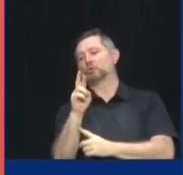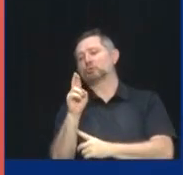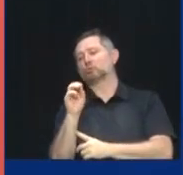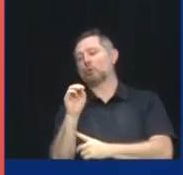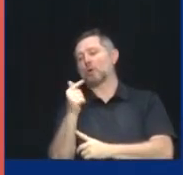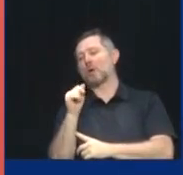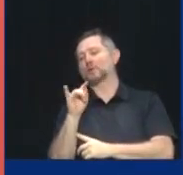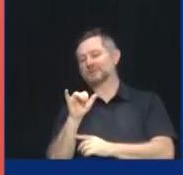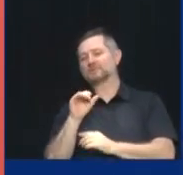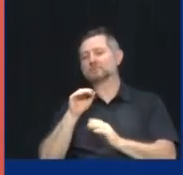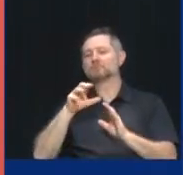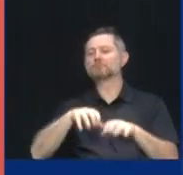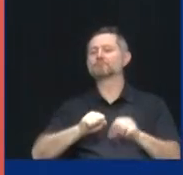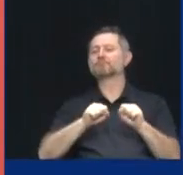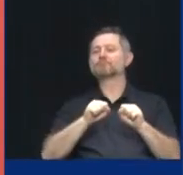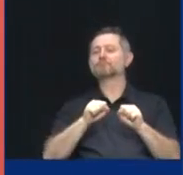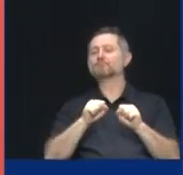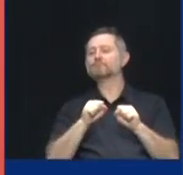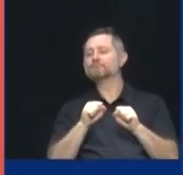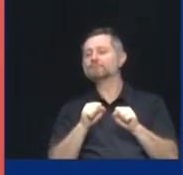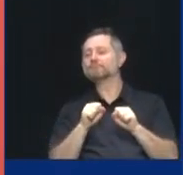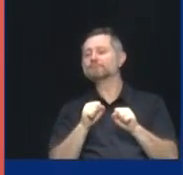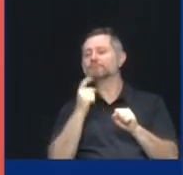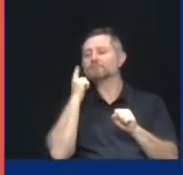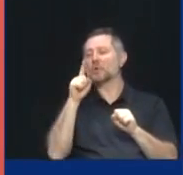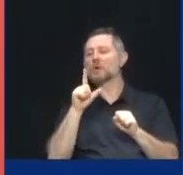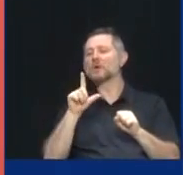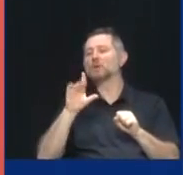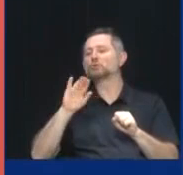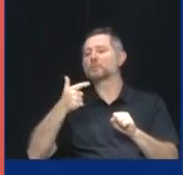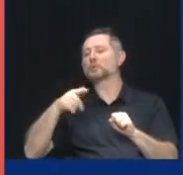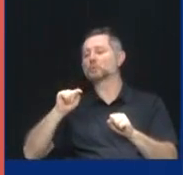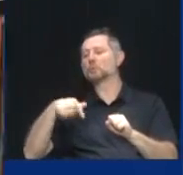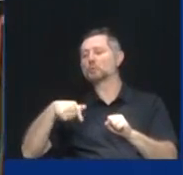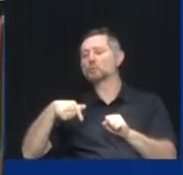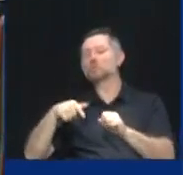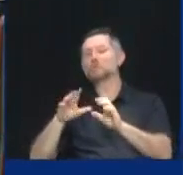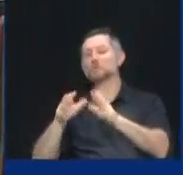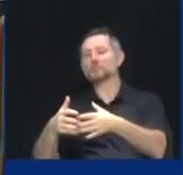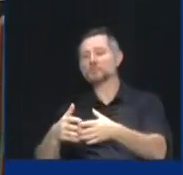families, but we fought and we won. Thank you.